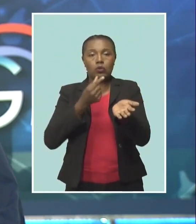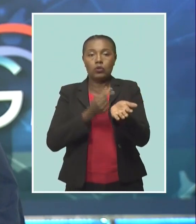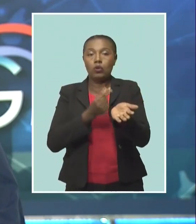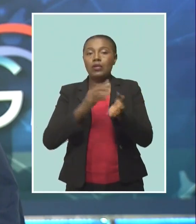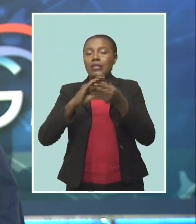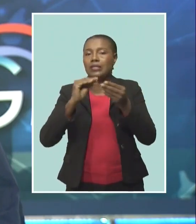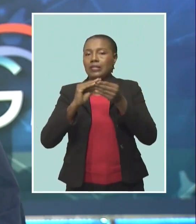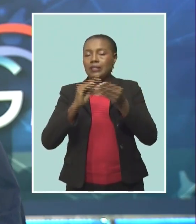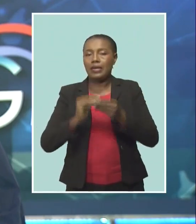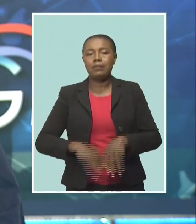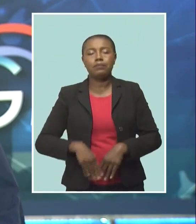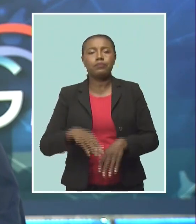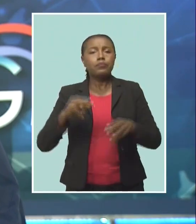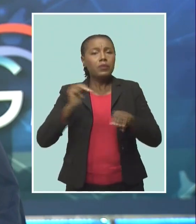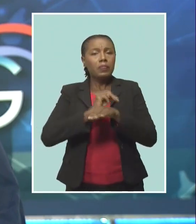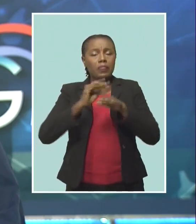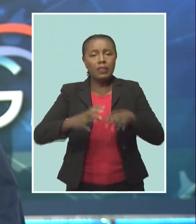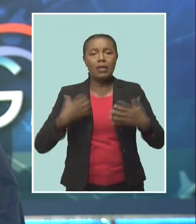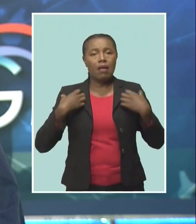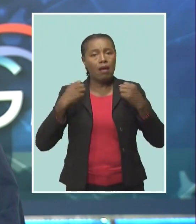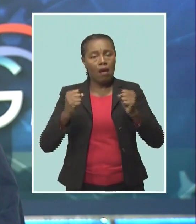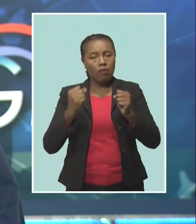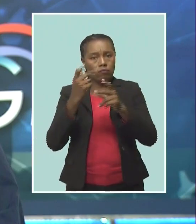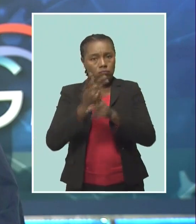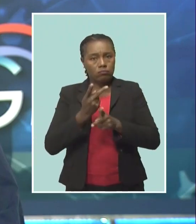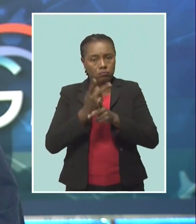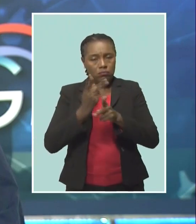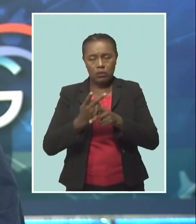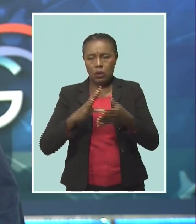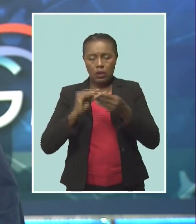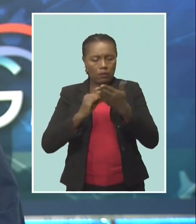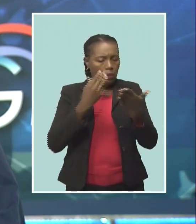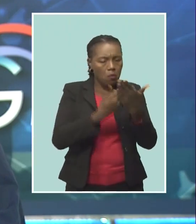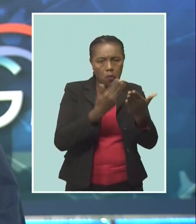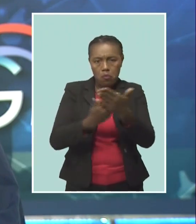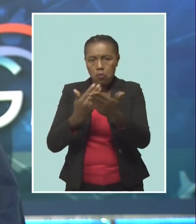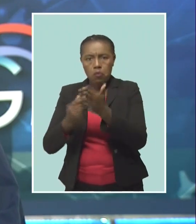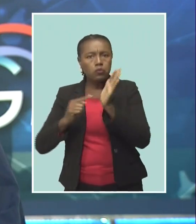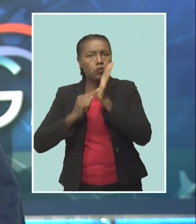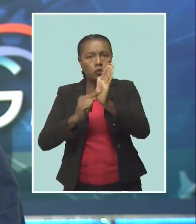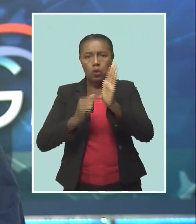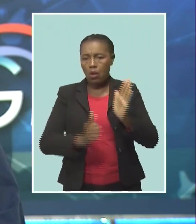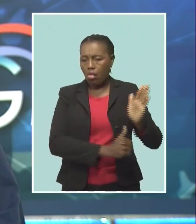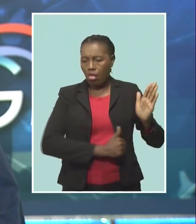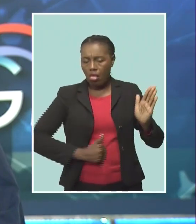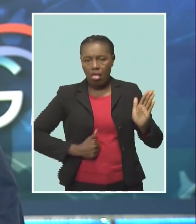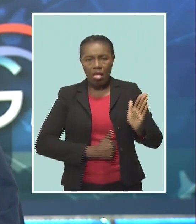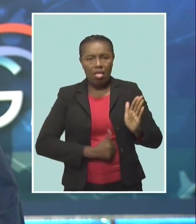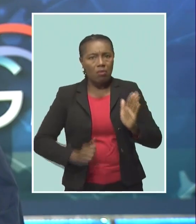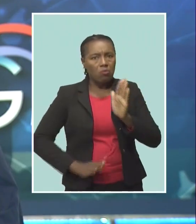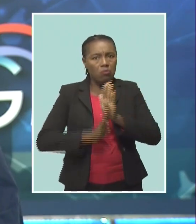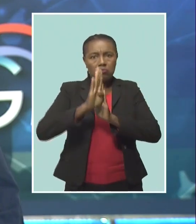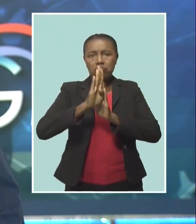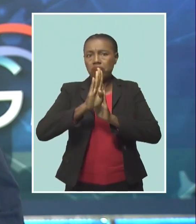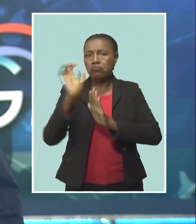the Ministry of Health and Wellness has no evidence to suggest a spike in gastroenteritis